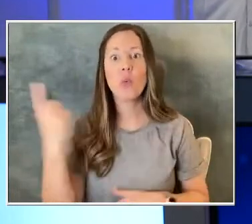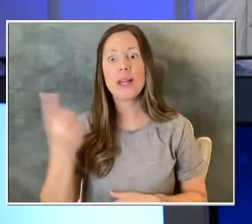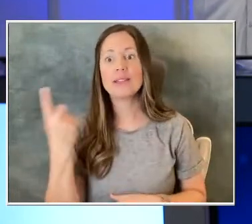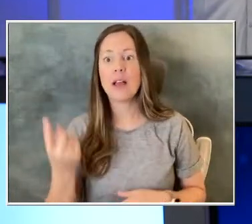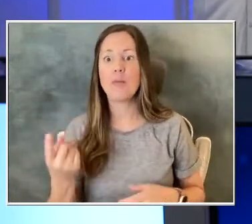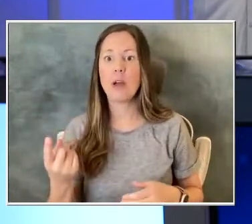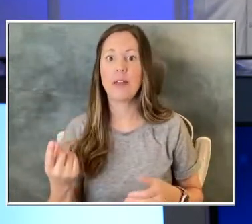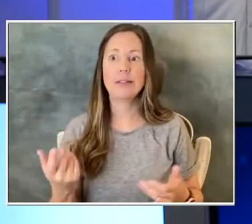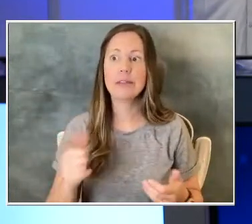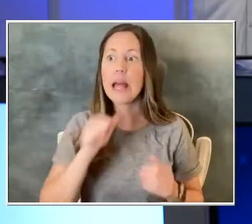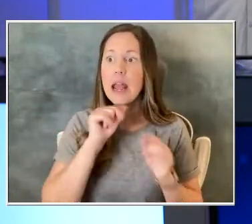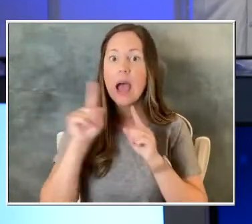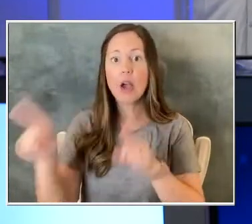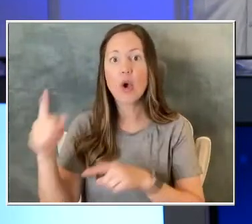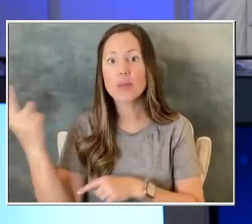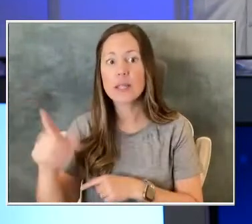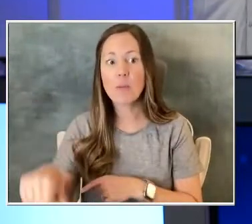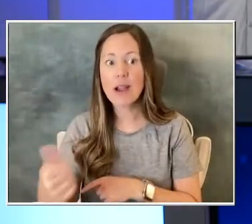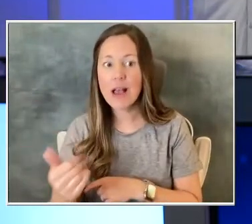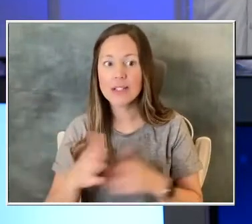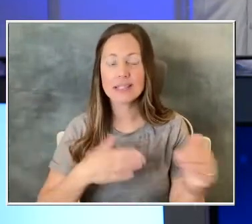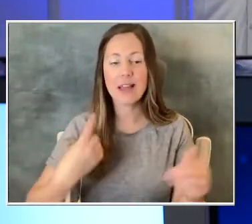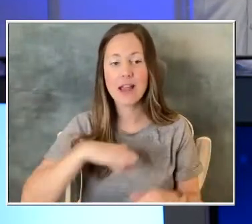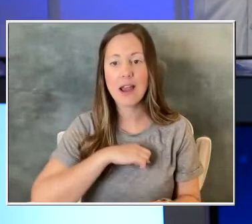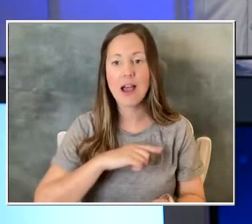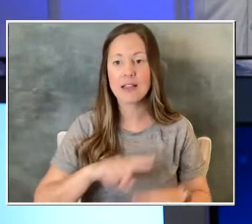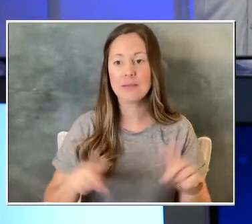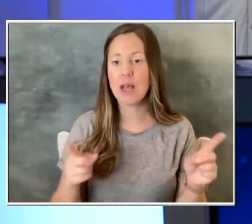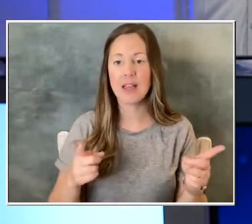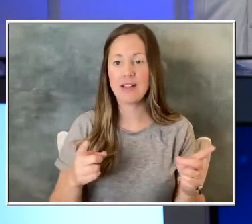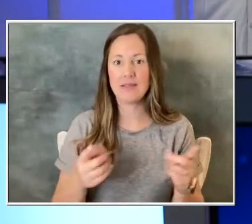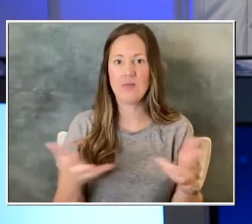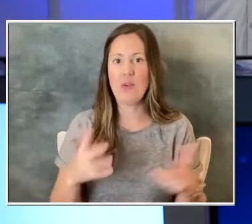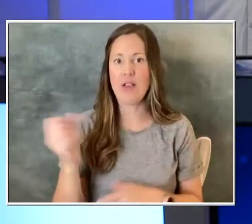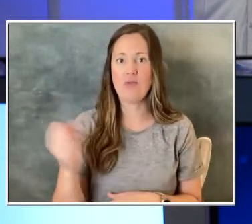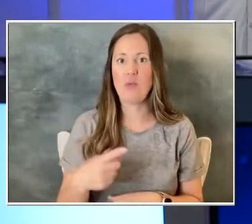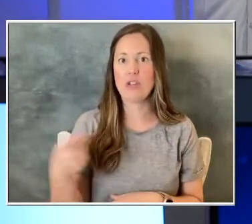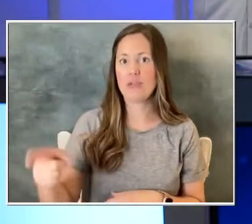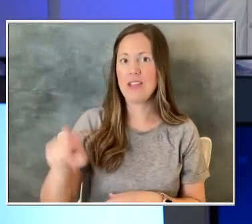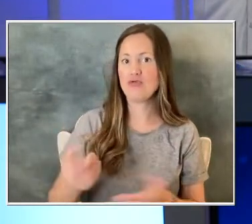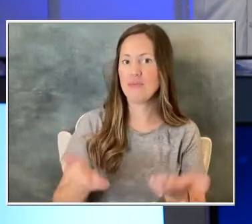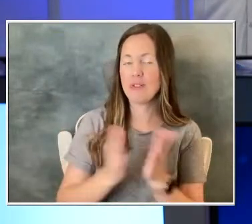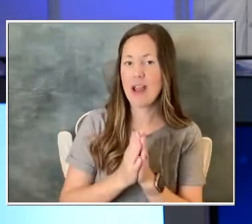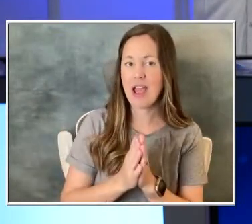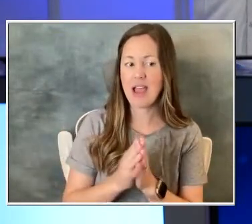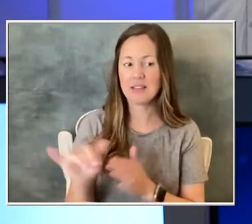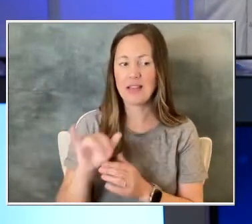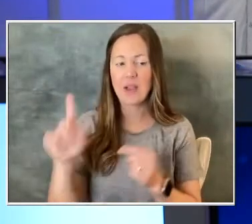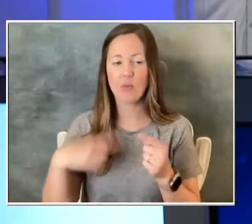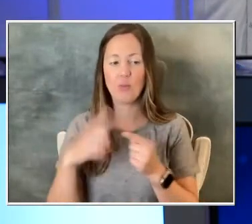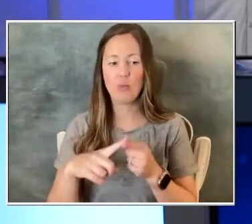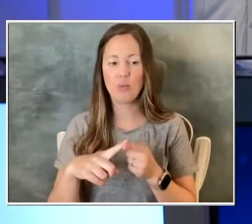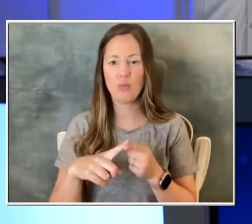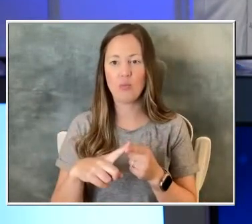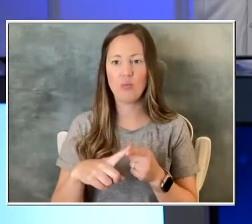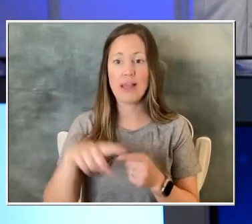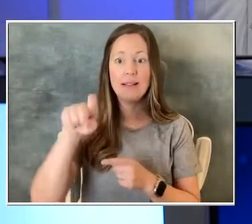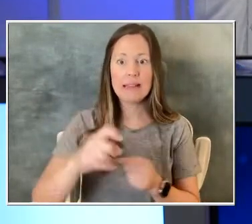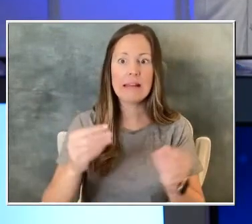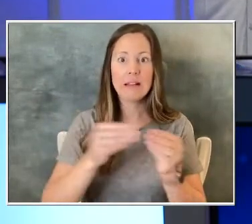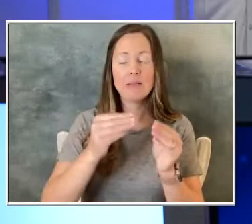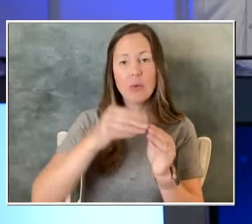somewhere else than us. But what questions then should they be asking? When do they know they need to seek further